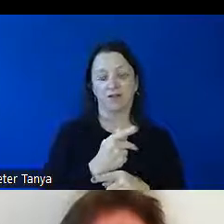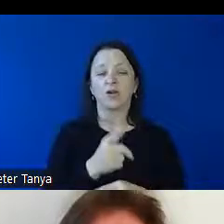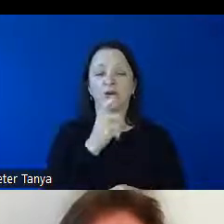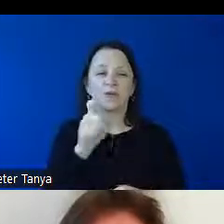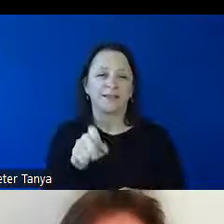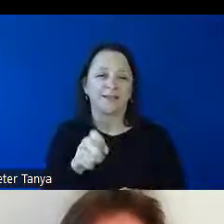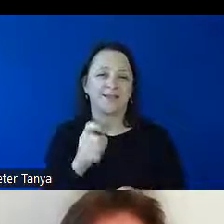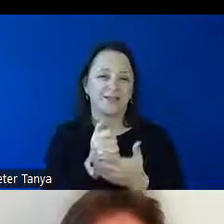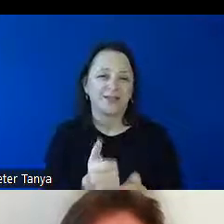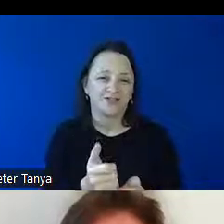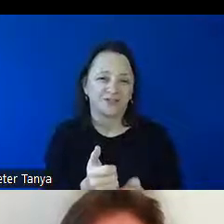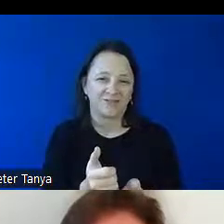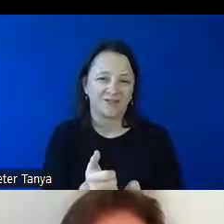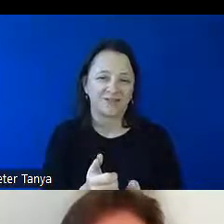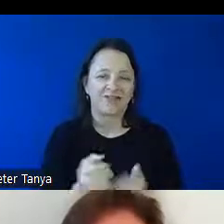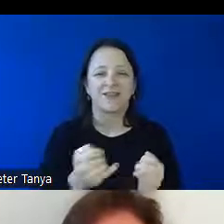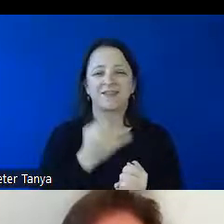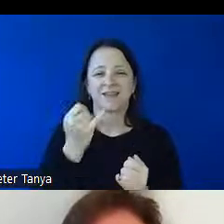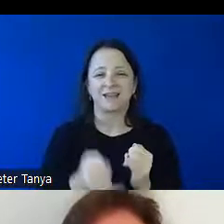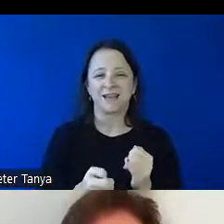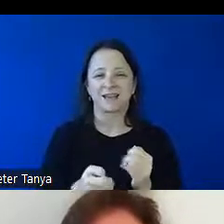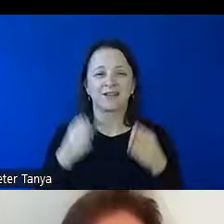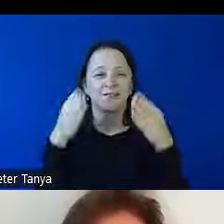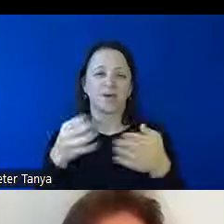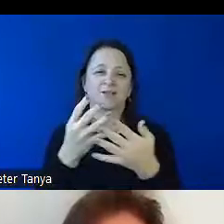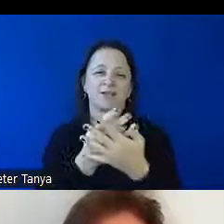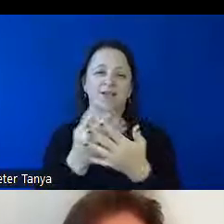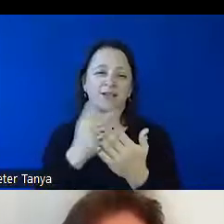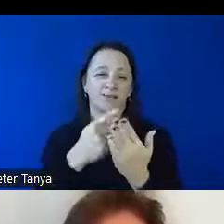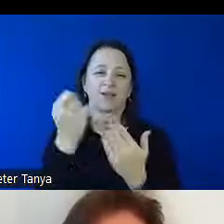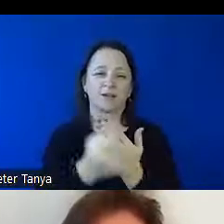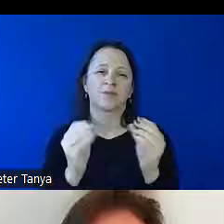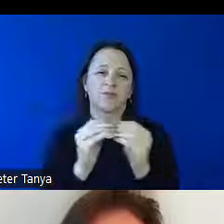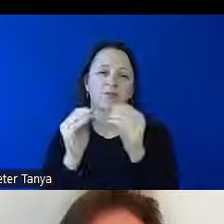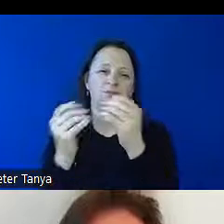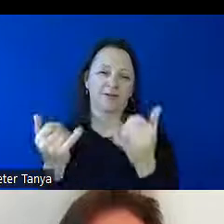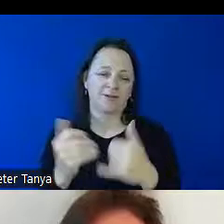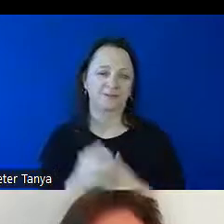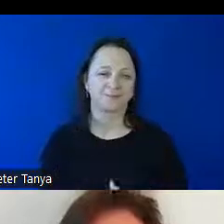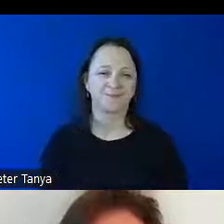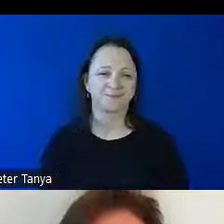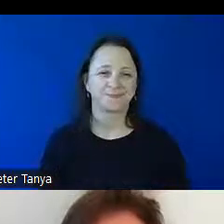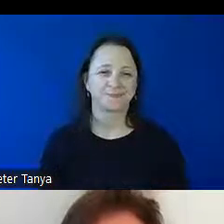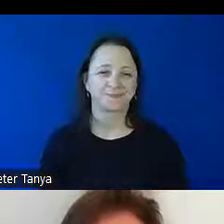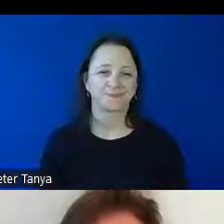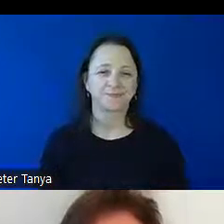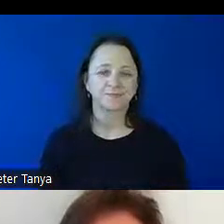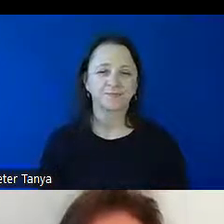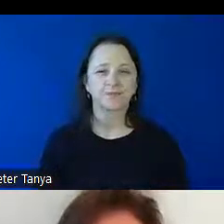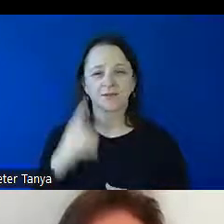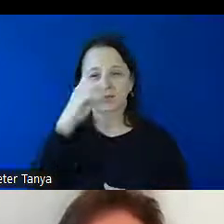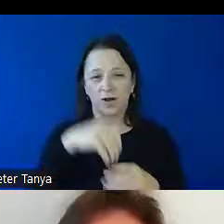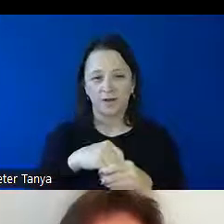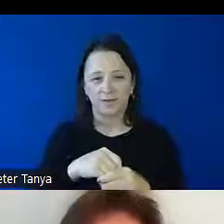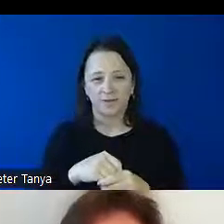And then lastly, a real focus on screening programs. The reason that you look for autism early is